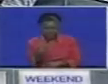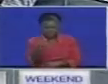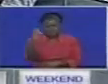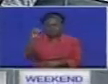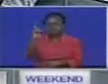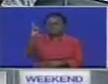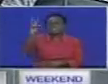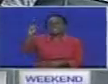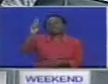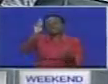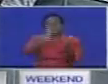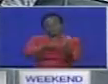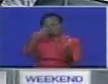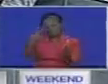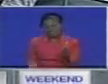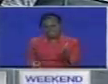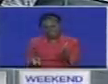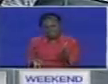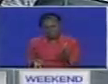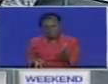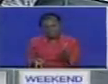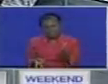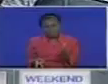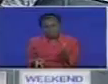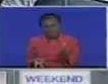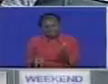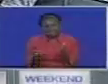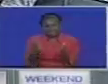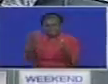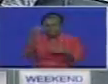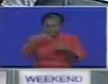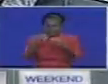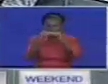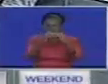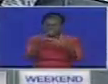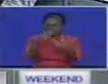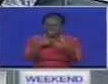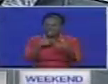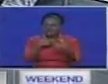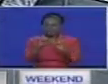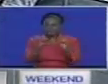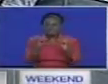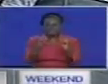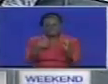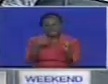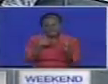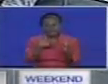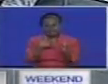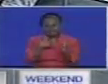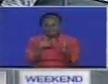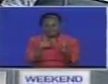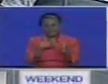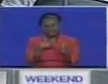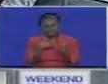ODM failed. And as you speak, can you say that ODM has consistently held free and fair nominations? No, it hasn't. Yes. I mean, that I have to also. I mean, that'd be good.